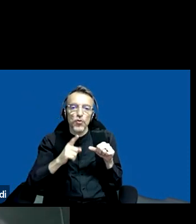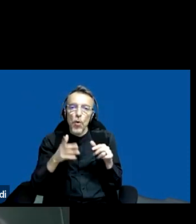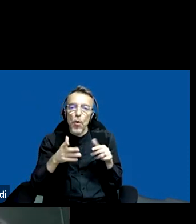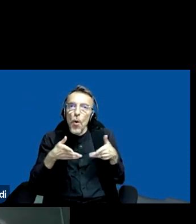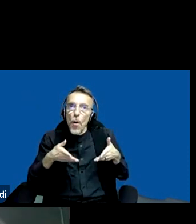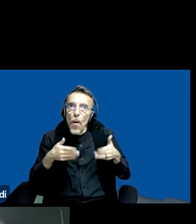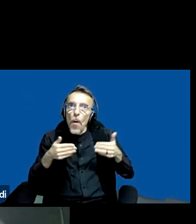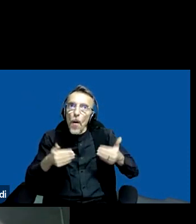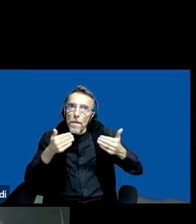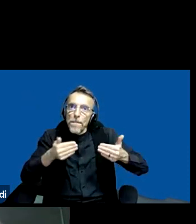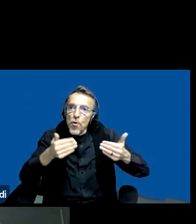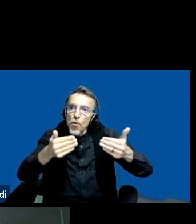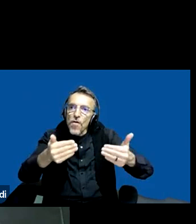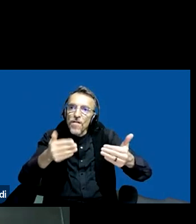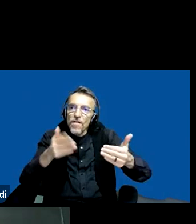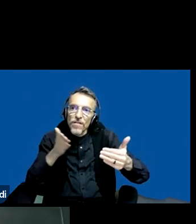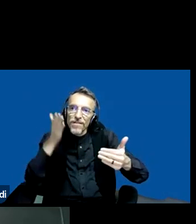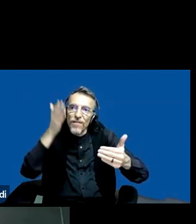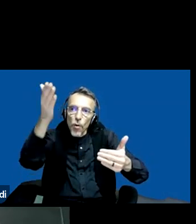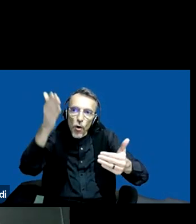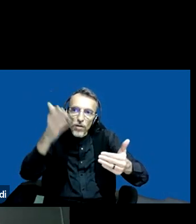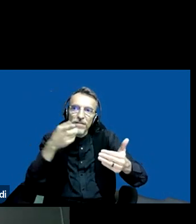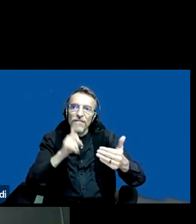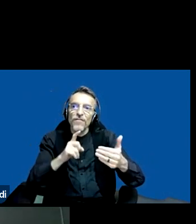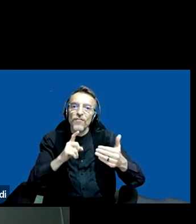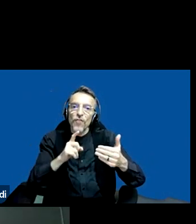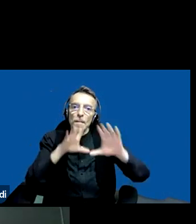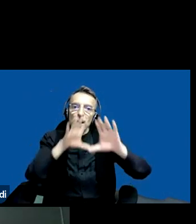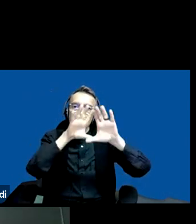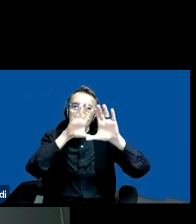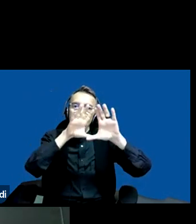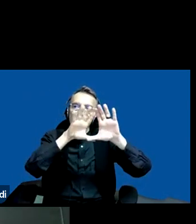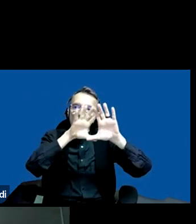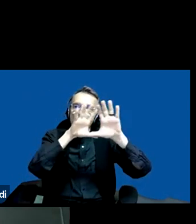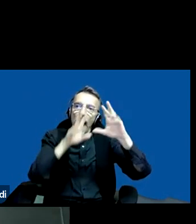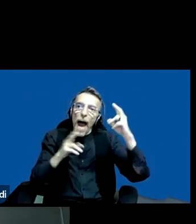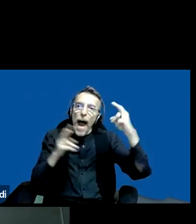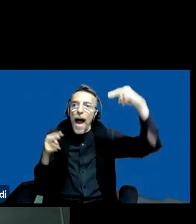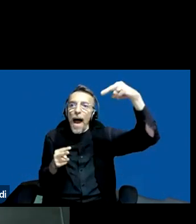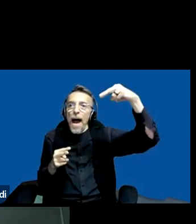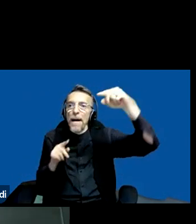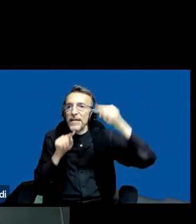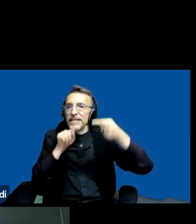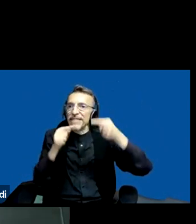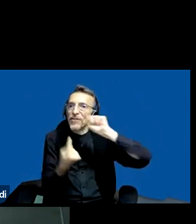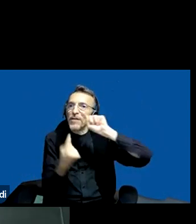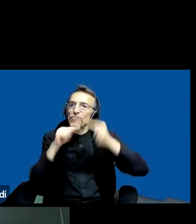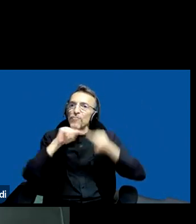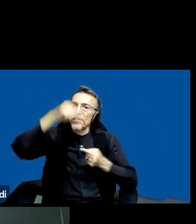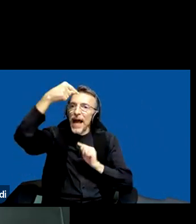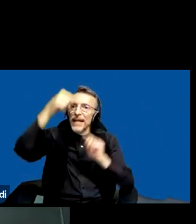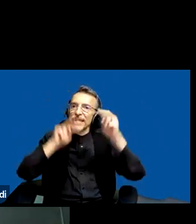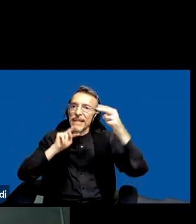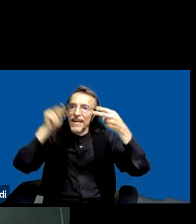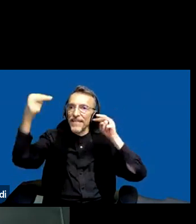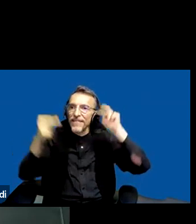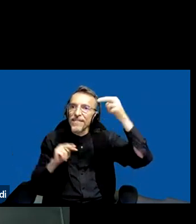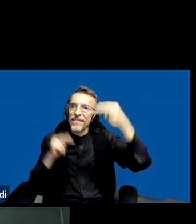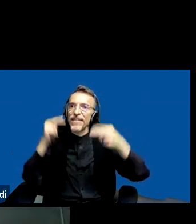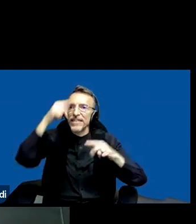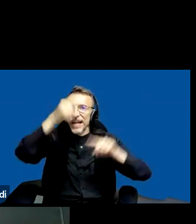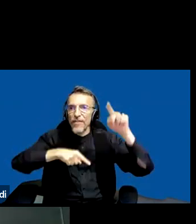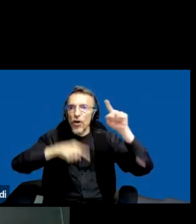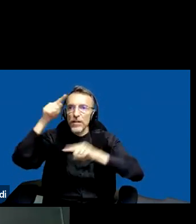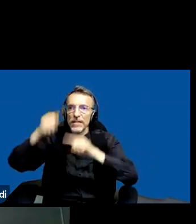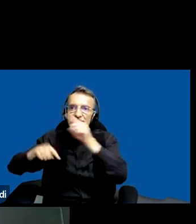differently looks like, both from above and from below. So we begin to really bring in those diverse